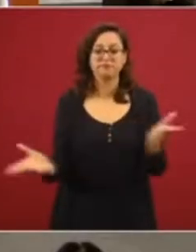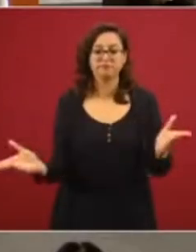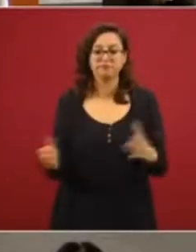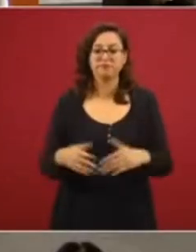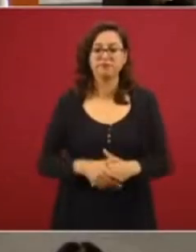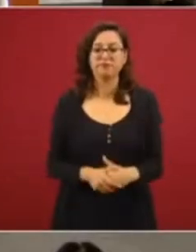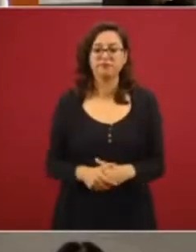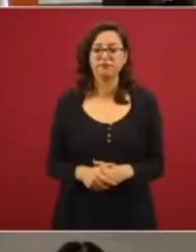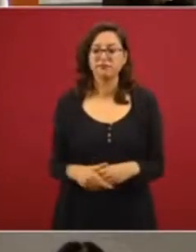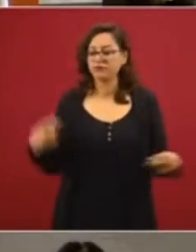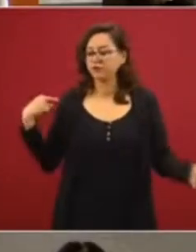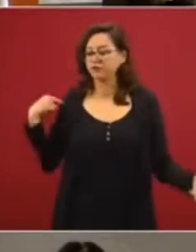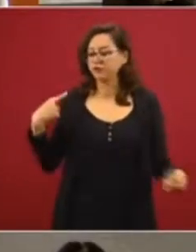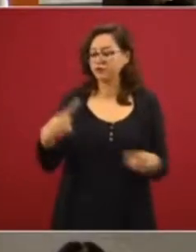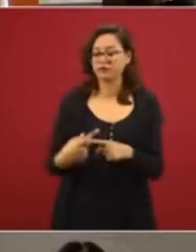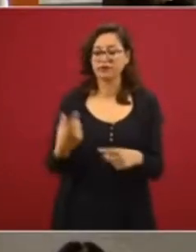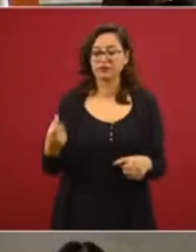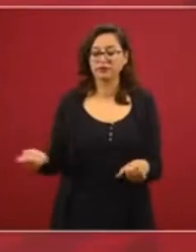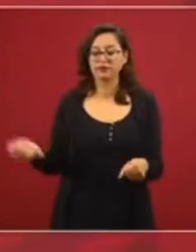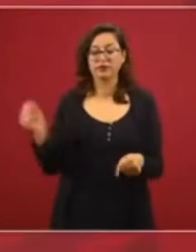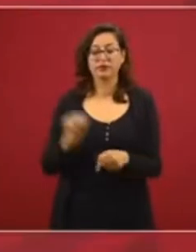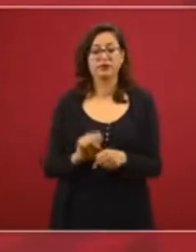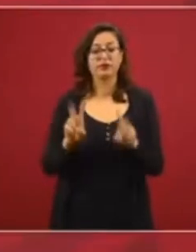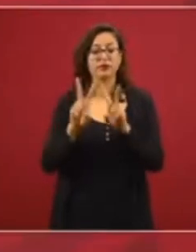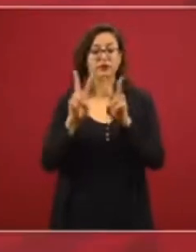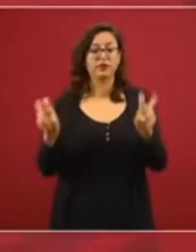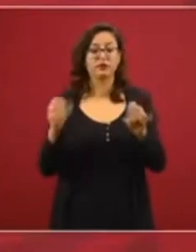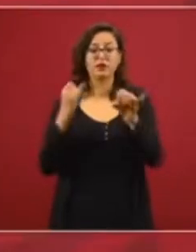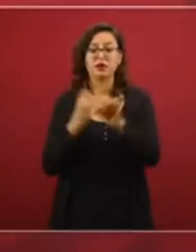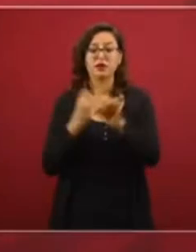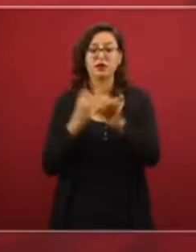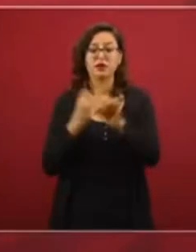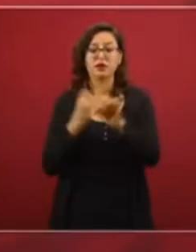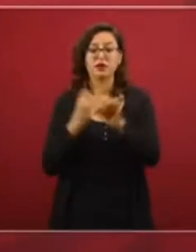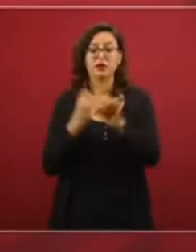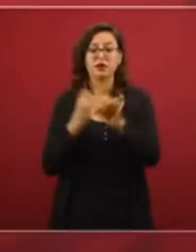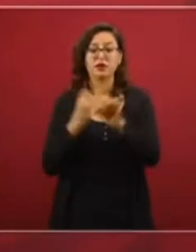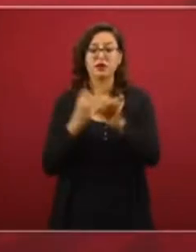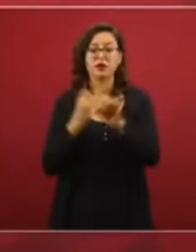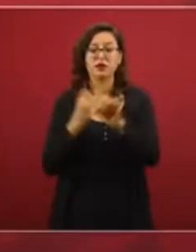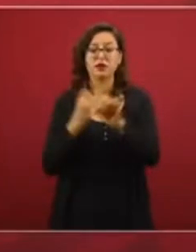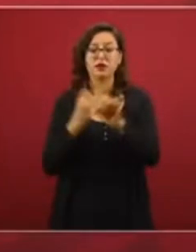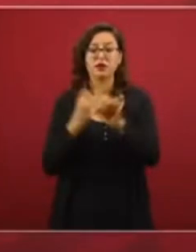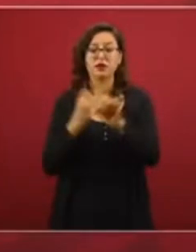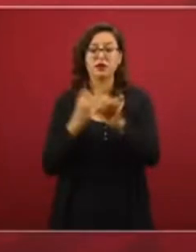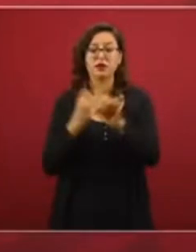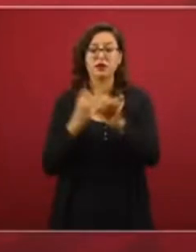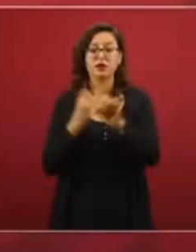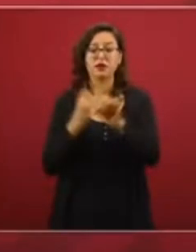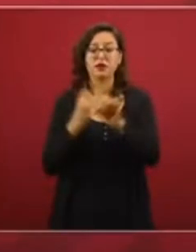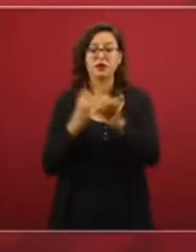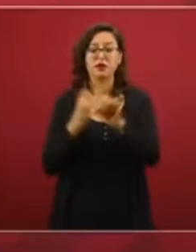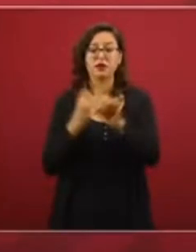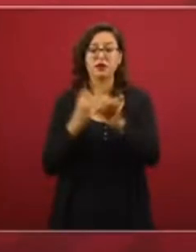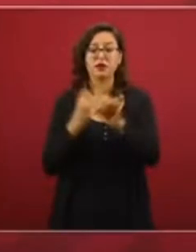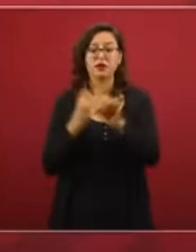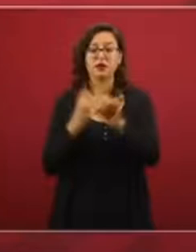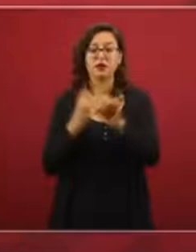informarles de esta semana los avances que hemos tenido en cooperación internacional. So he wants to inform regarding